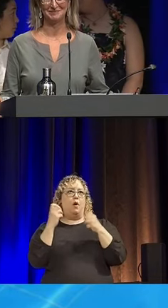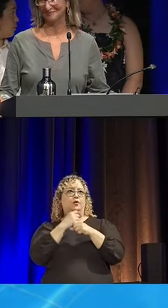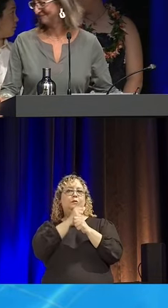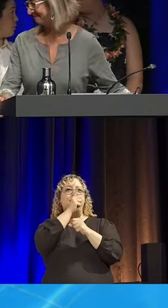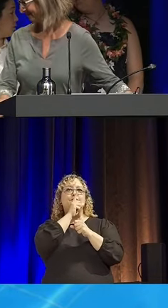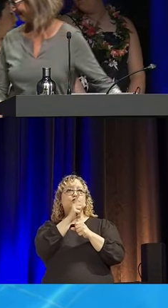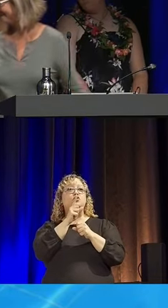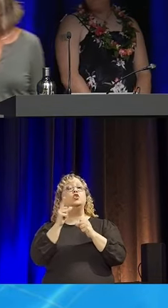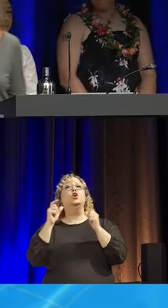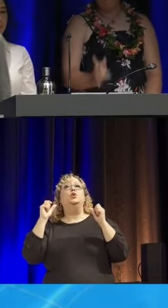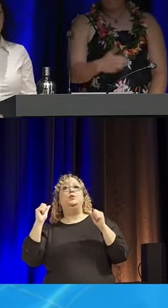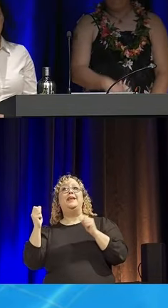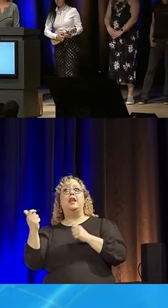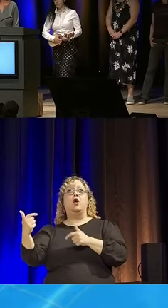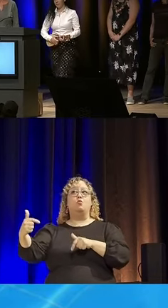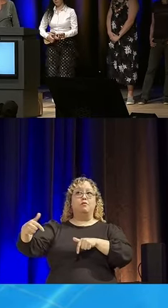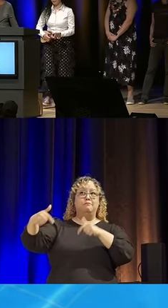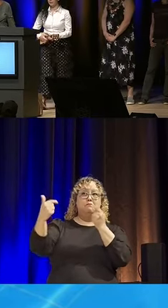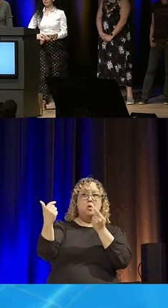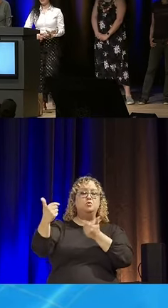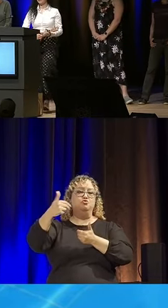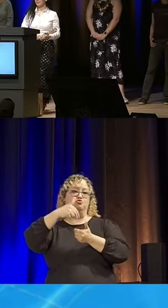remotely.